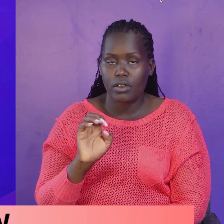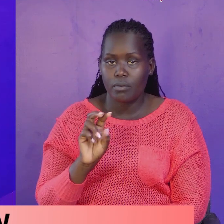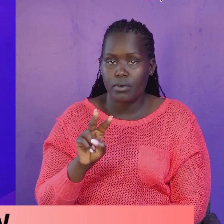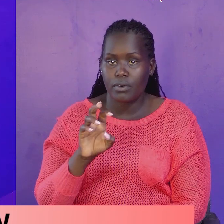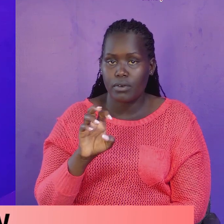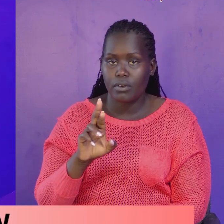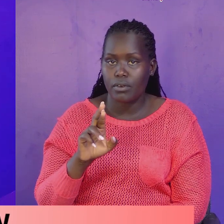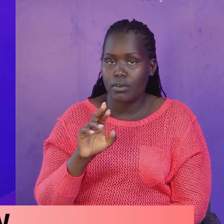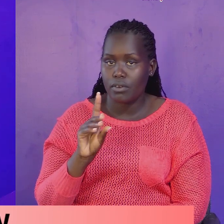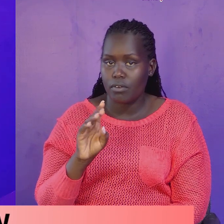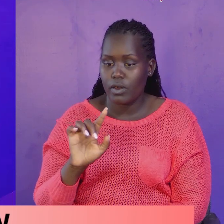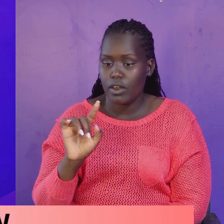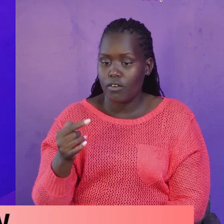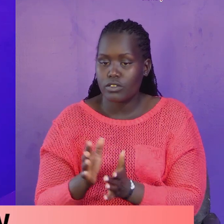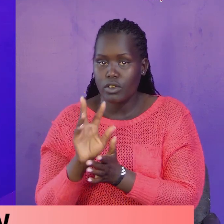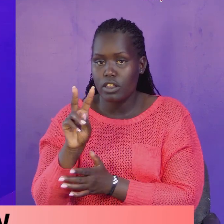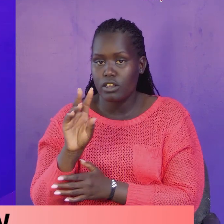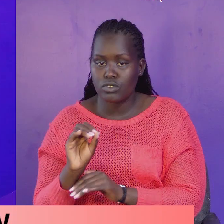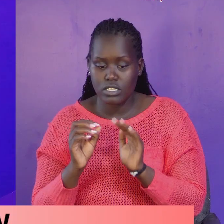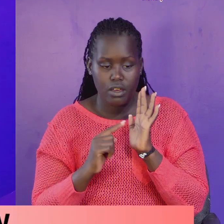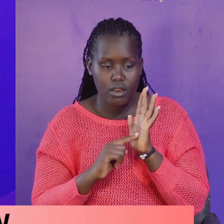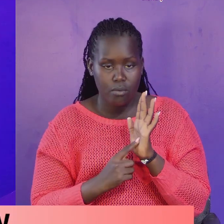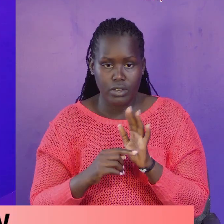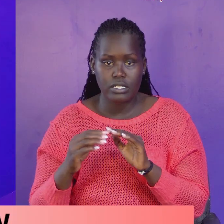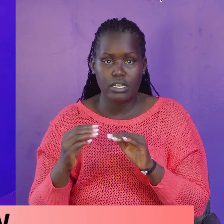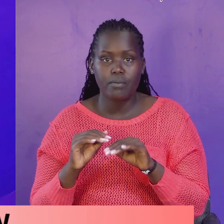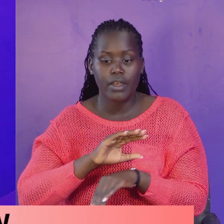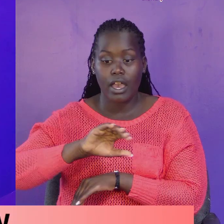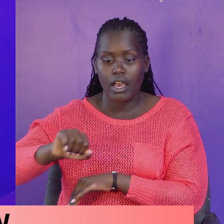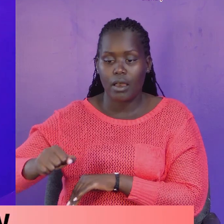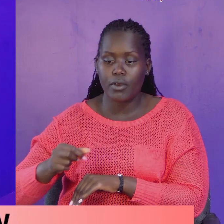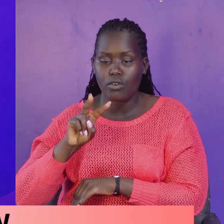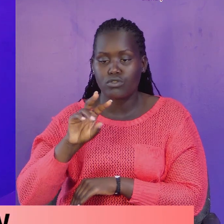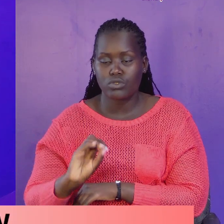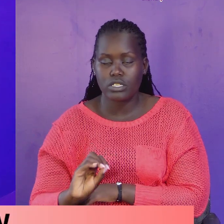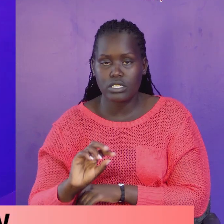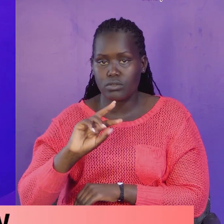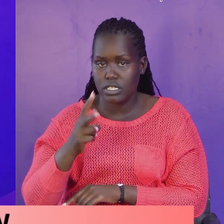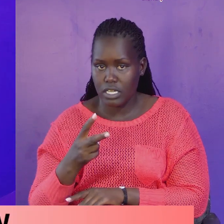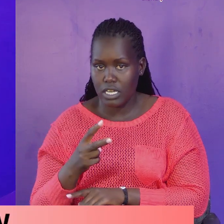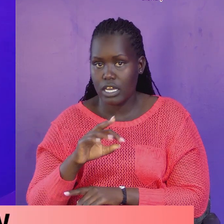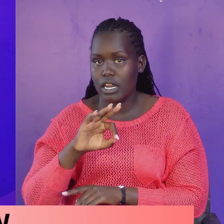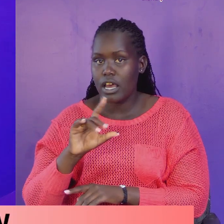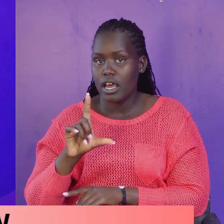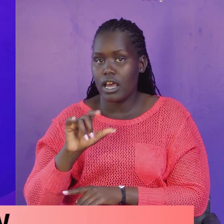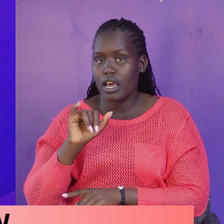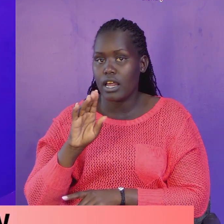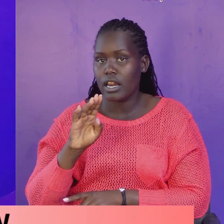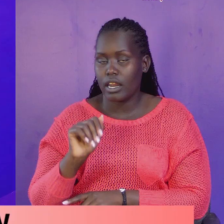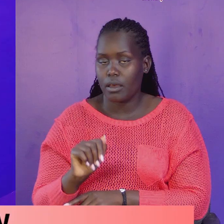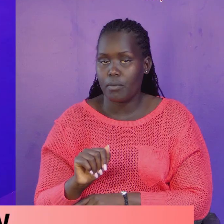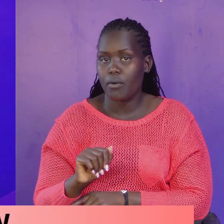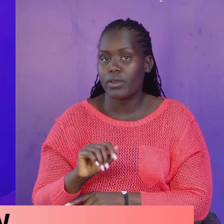first with 20 points. Cameroon is the second with 18 points. Libya is third with 15 points. Angola fourth